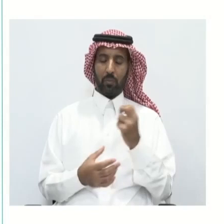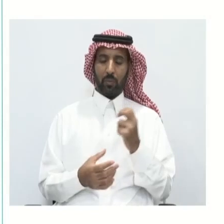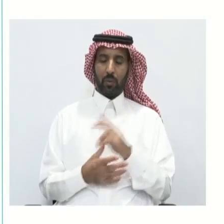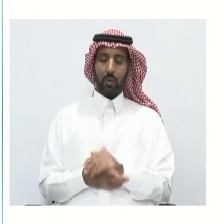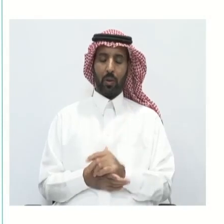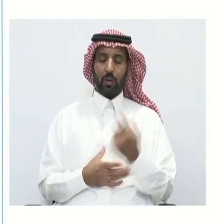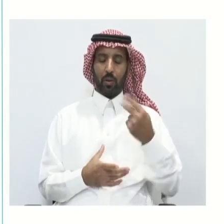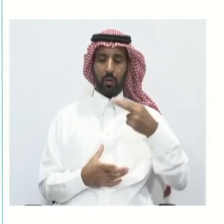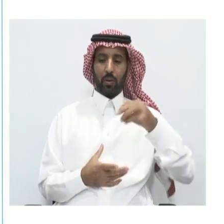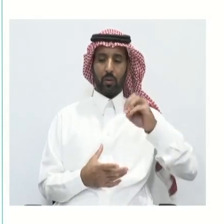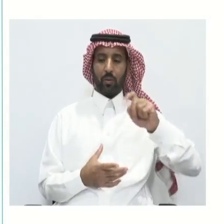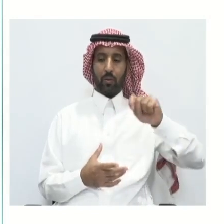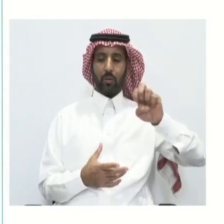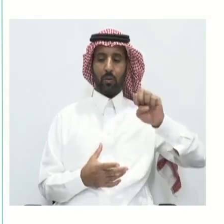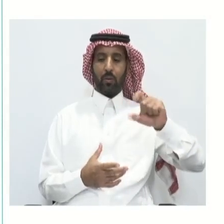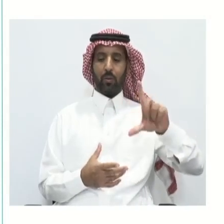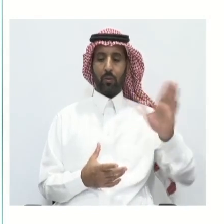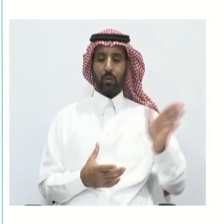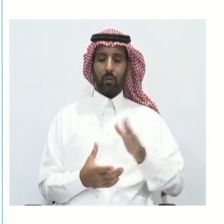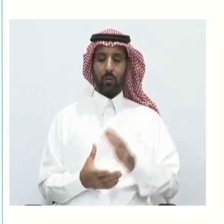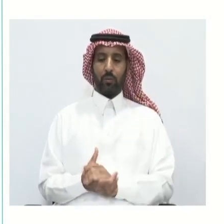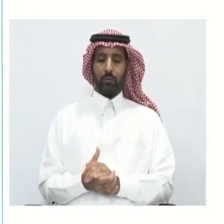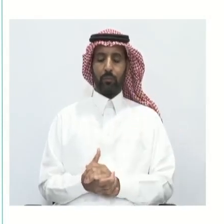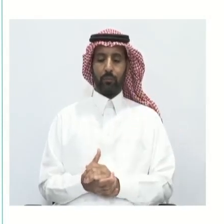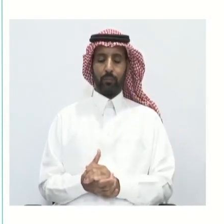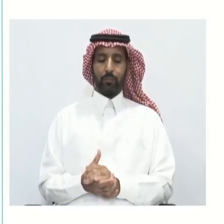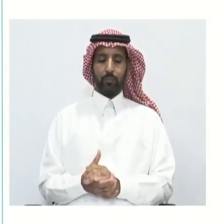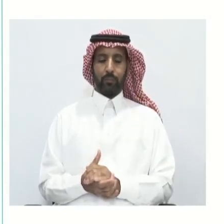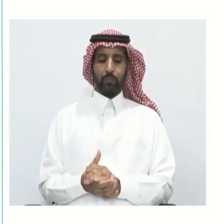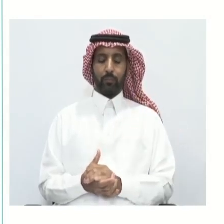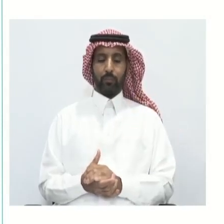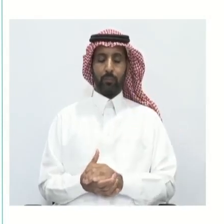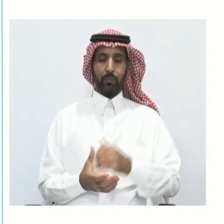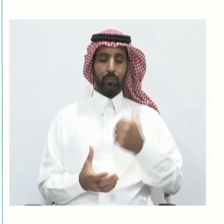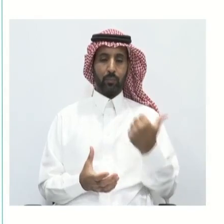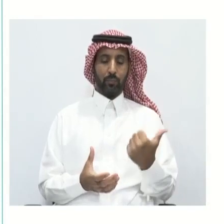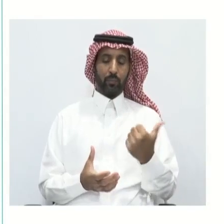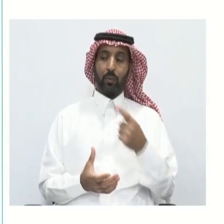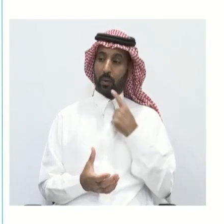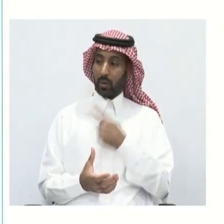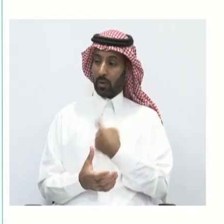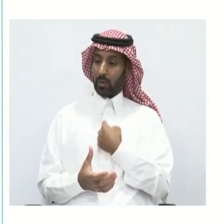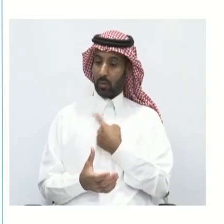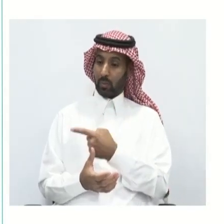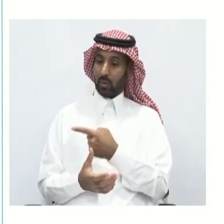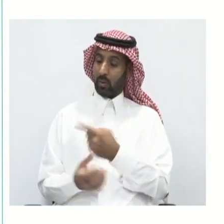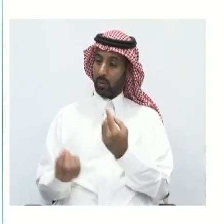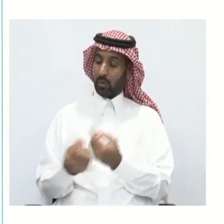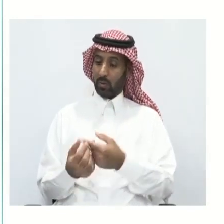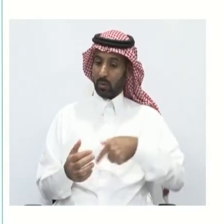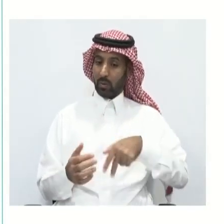Where are we going to stay? We're going to stay in a beautiful hotel. The last one, are we going to get